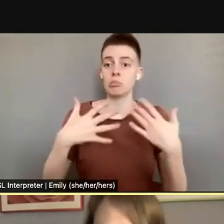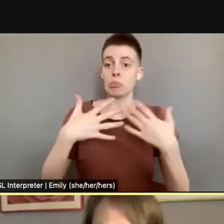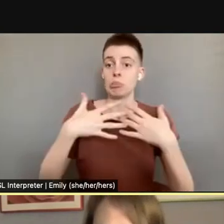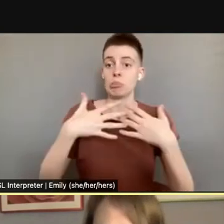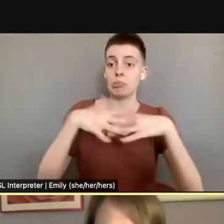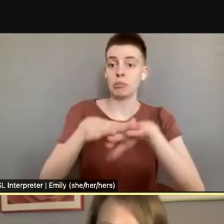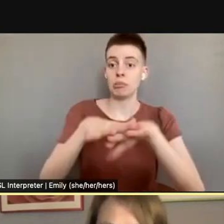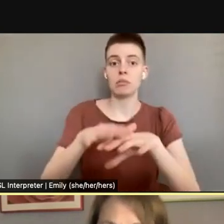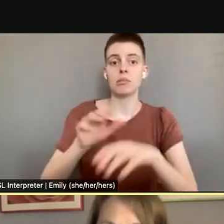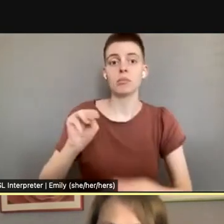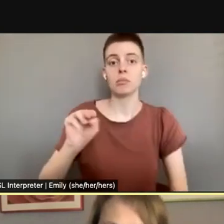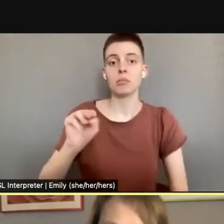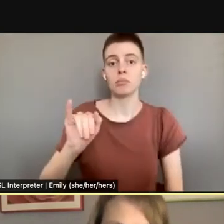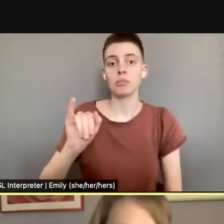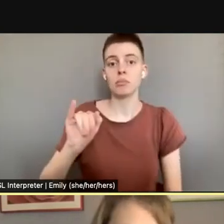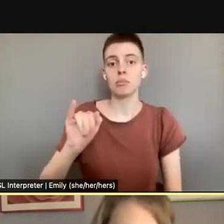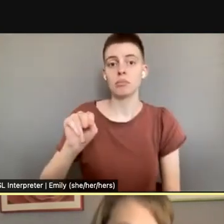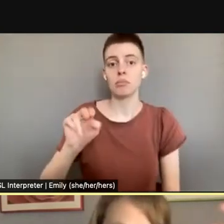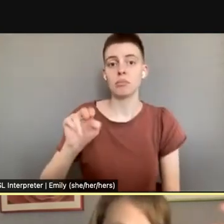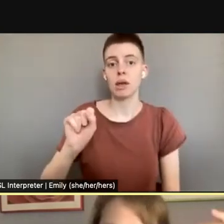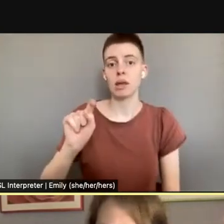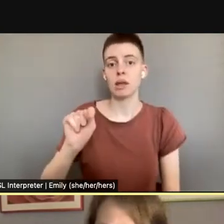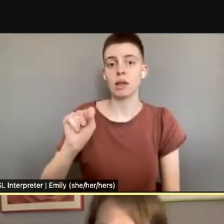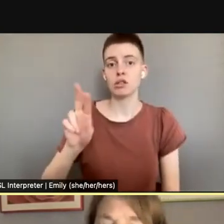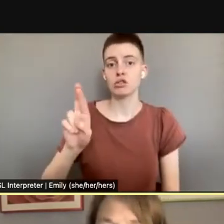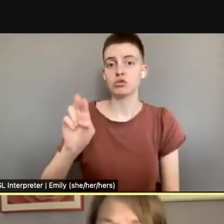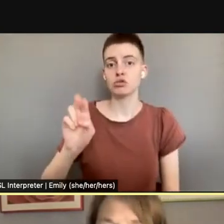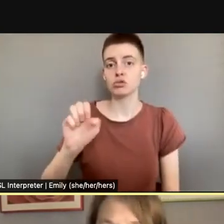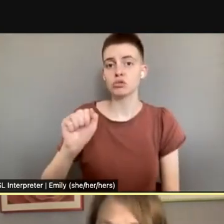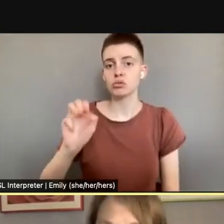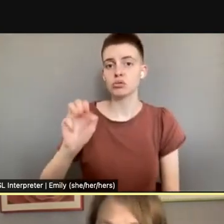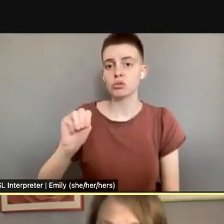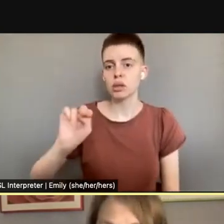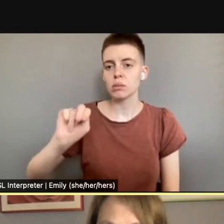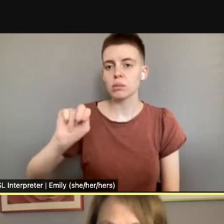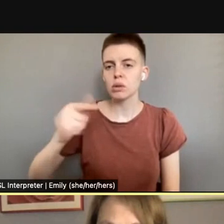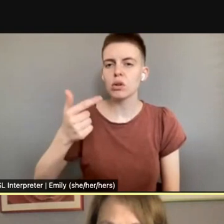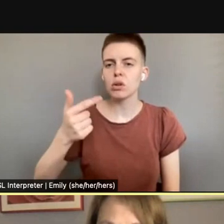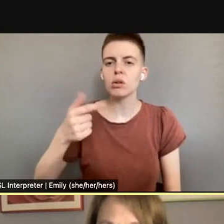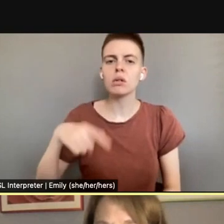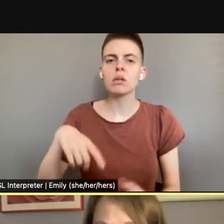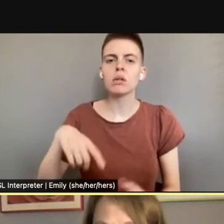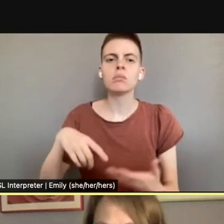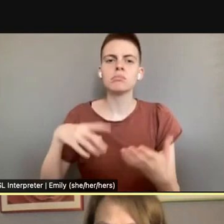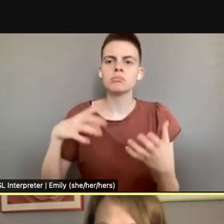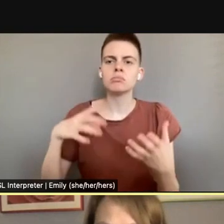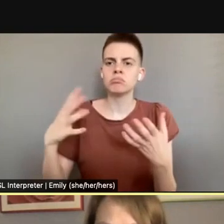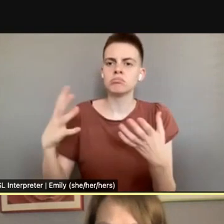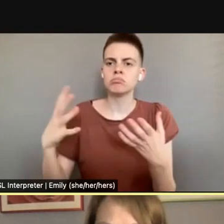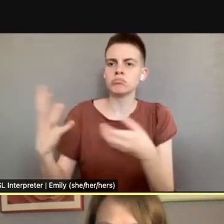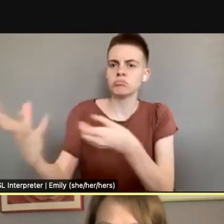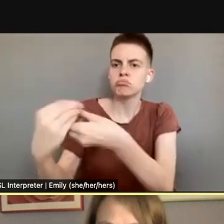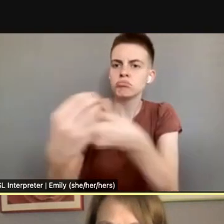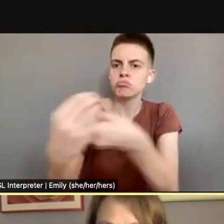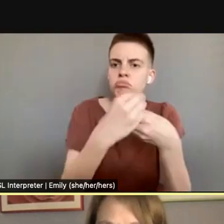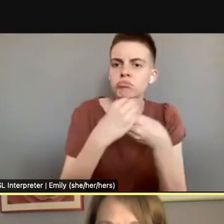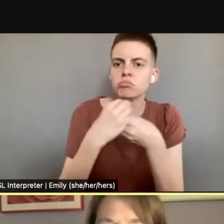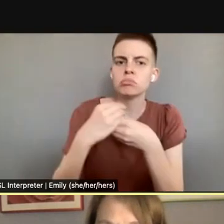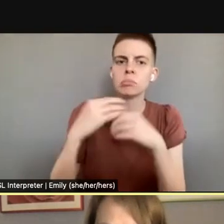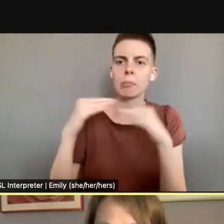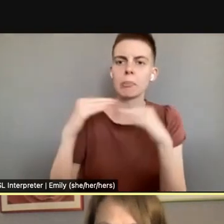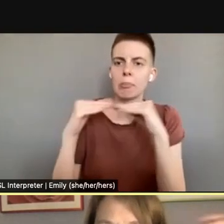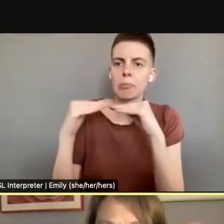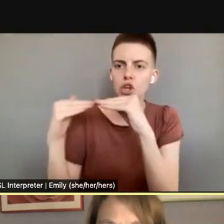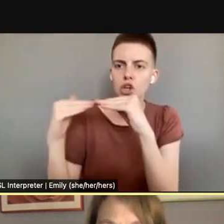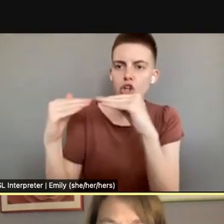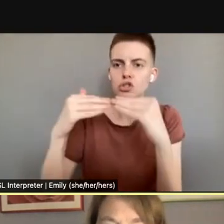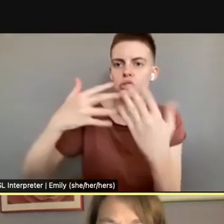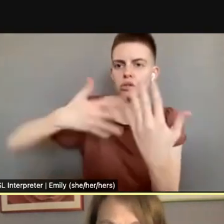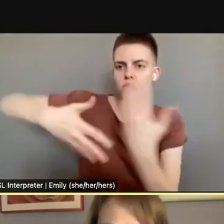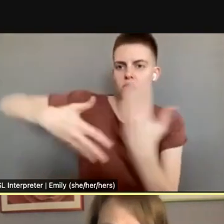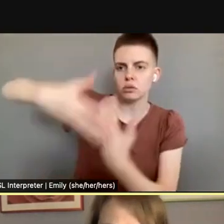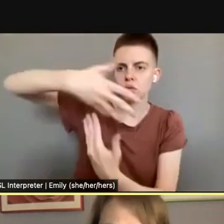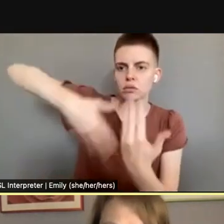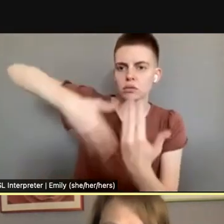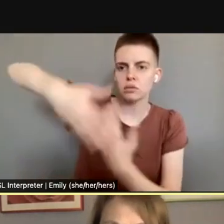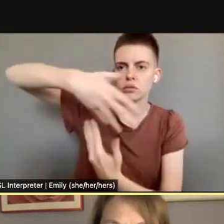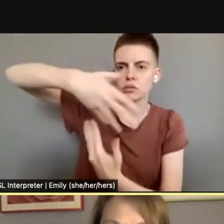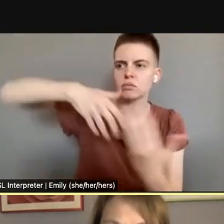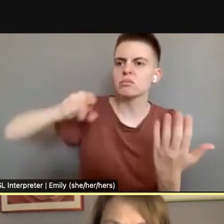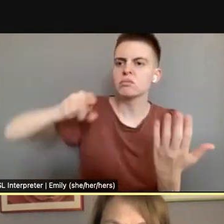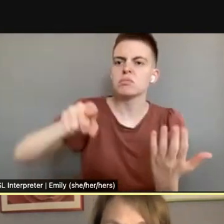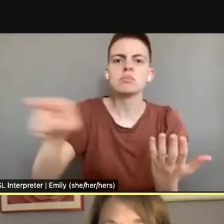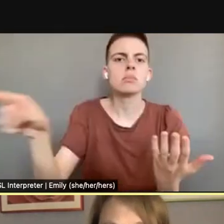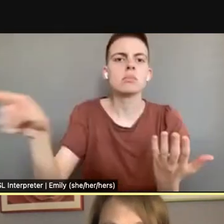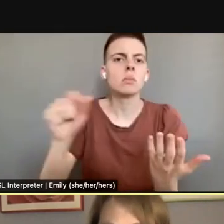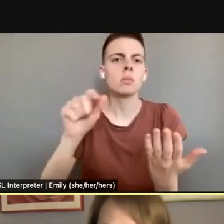time in the day in doing some activities with peers that don't have